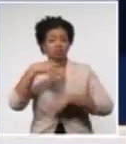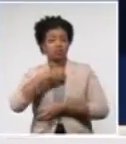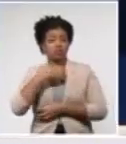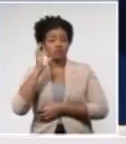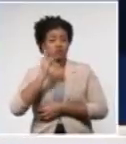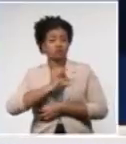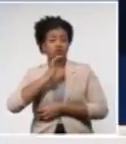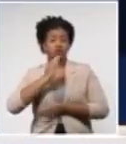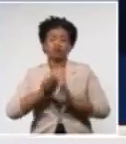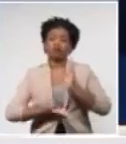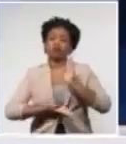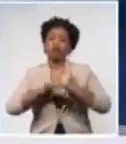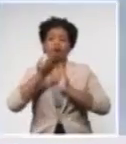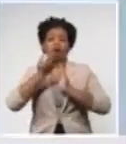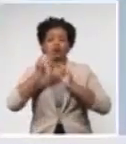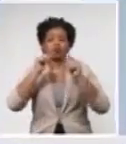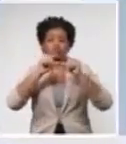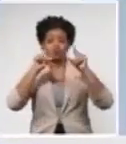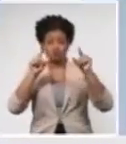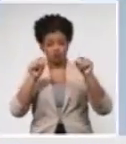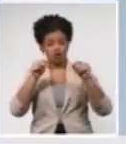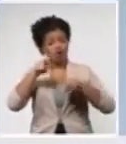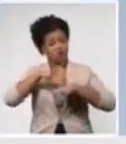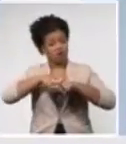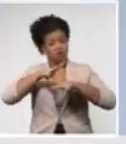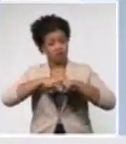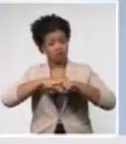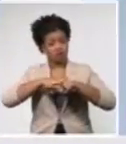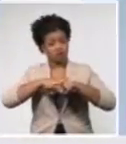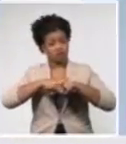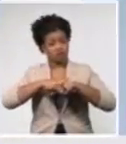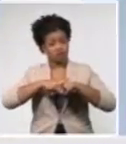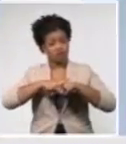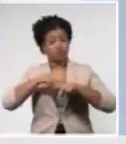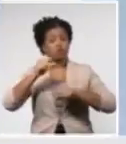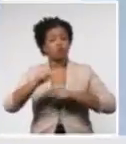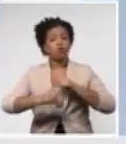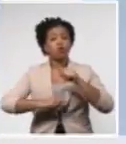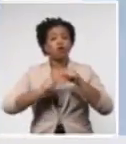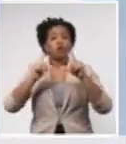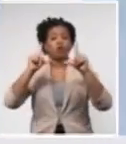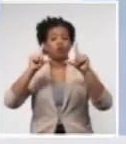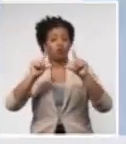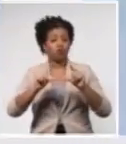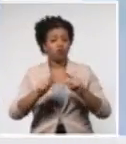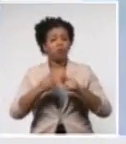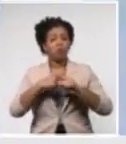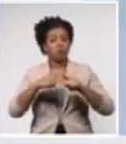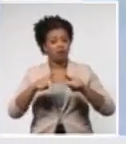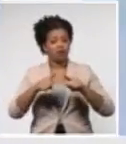remains with the highest incidence rate of confirmed cases. We're talking about